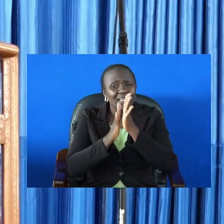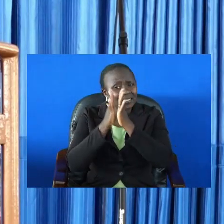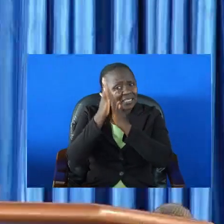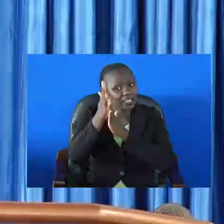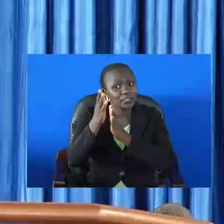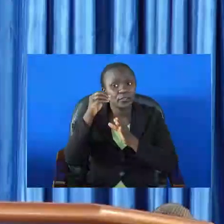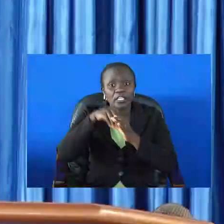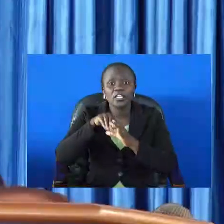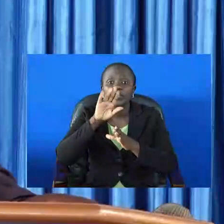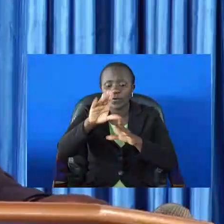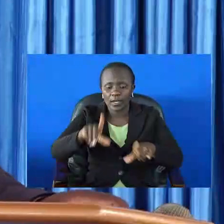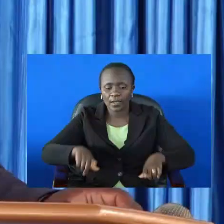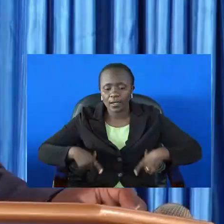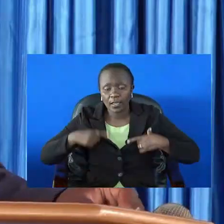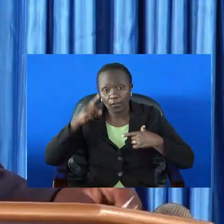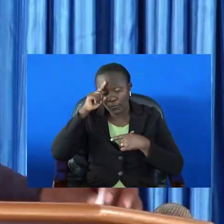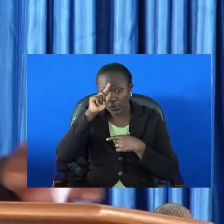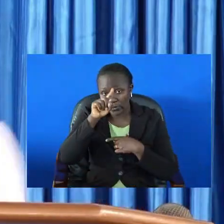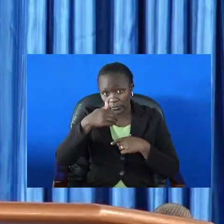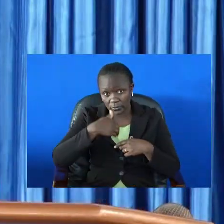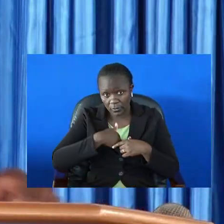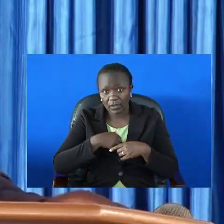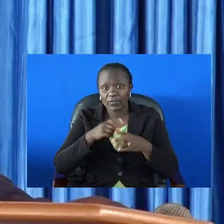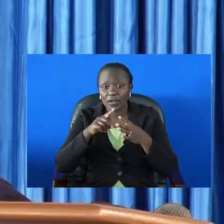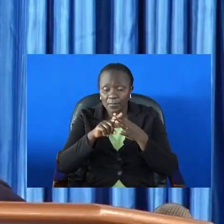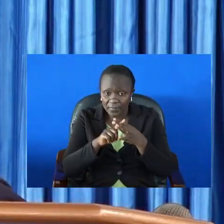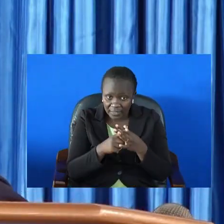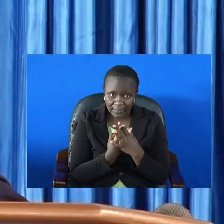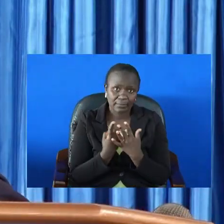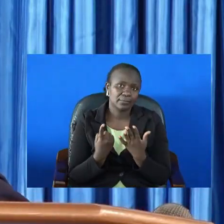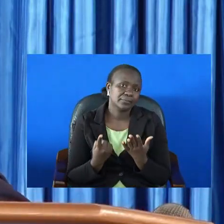life. For you to have a beginning.